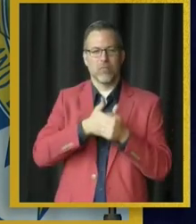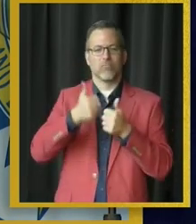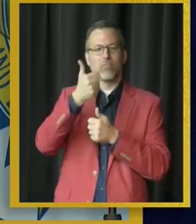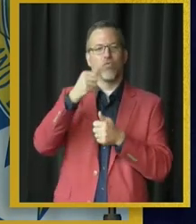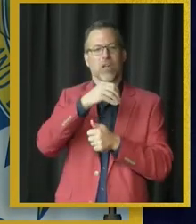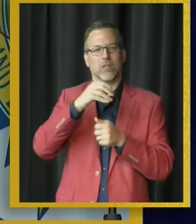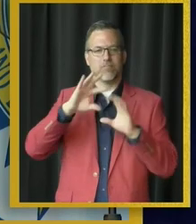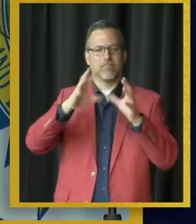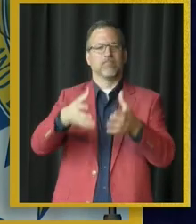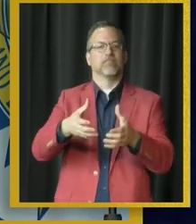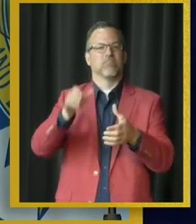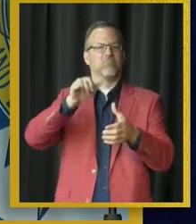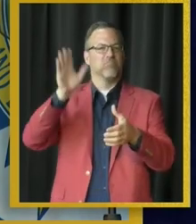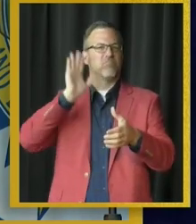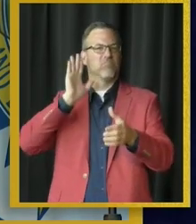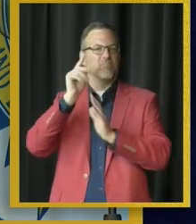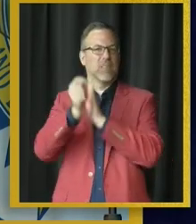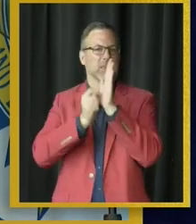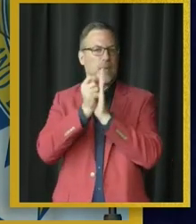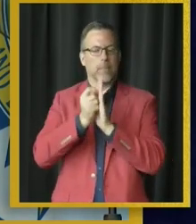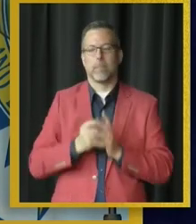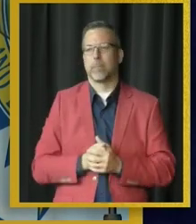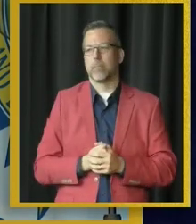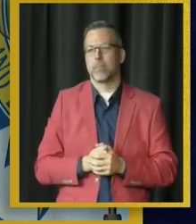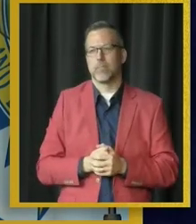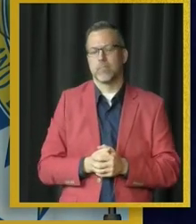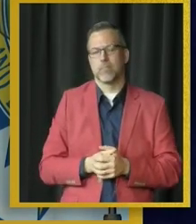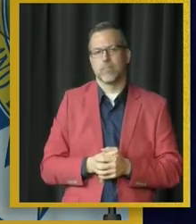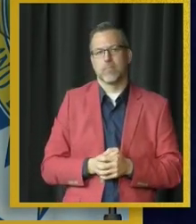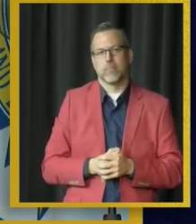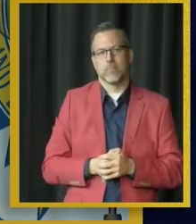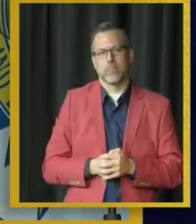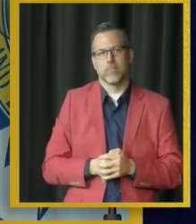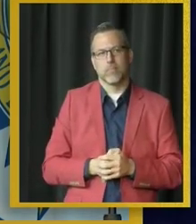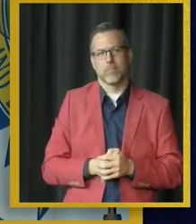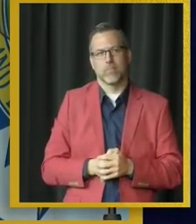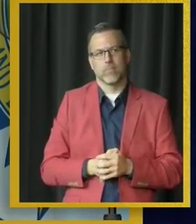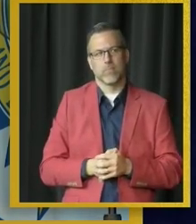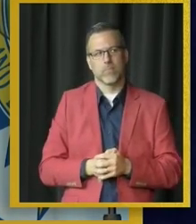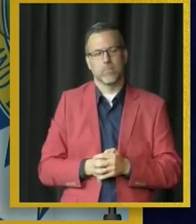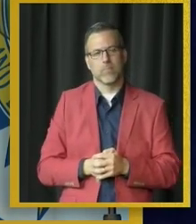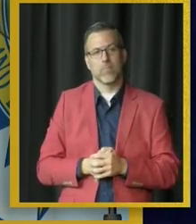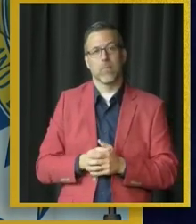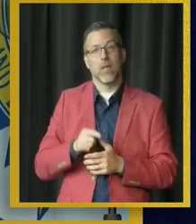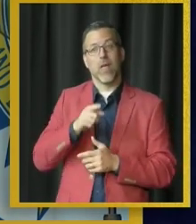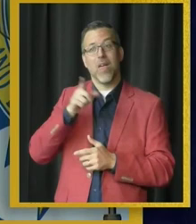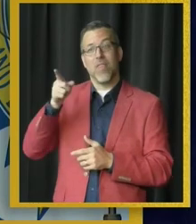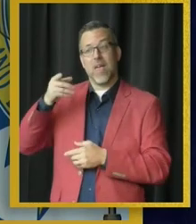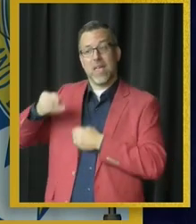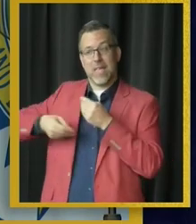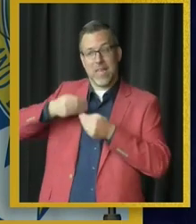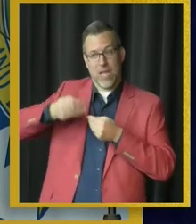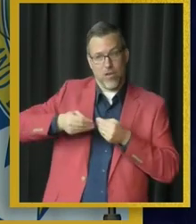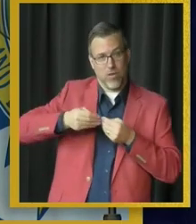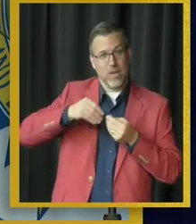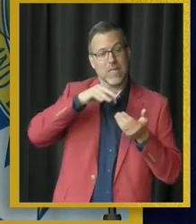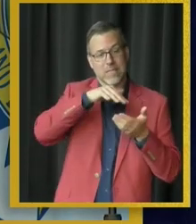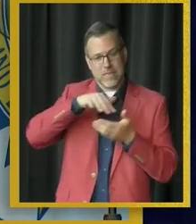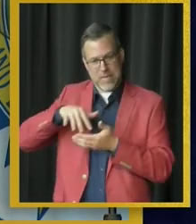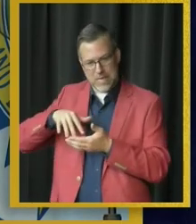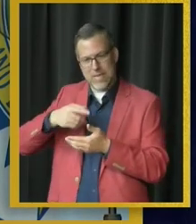the governing body at the time. Hem amru shlosha devarim. You see, they inherited it, they studied it, and they said three